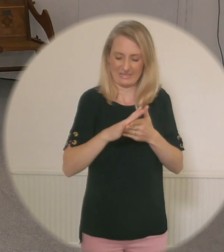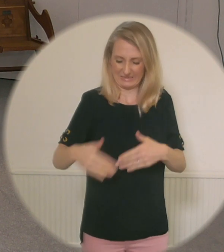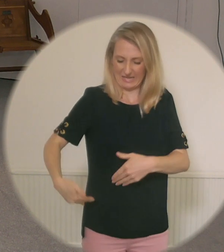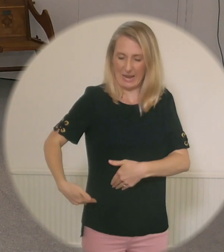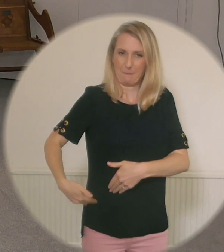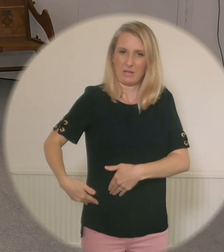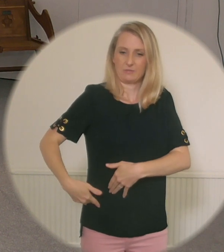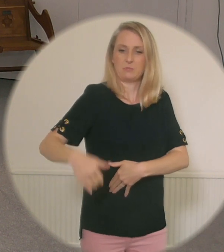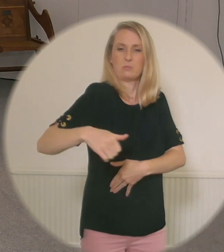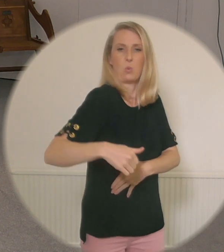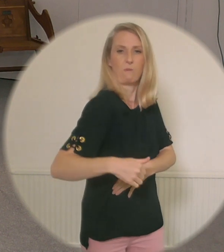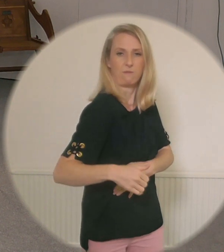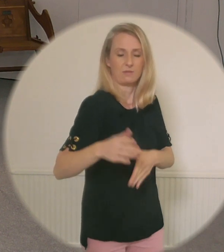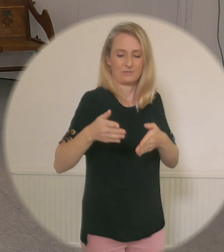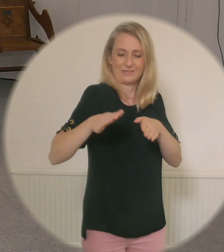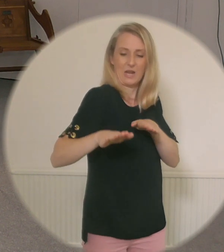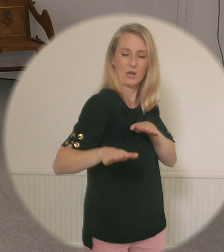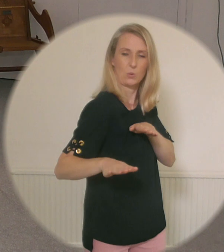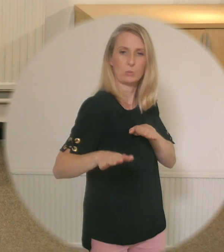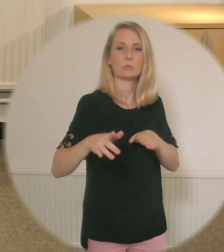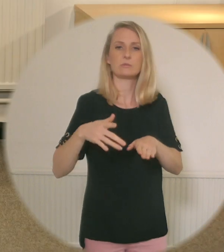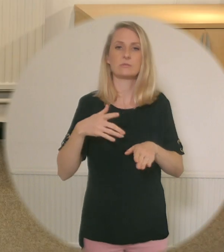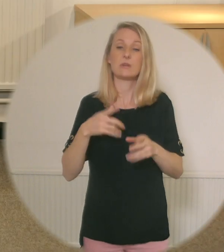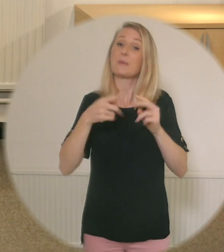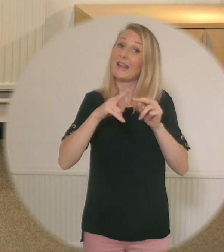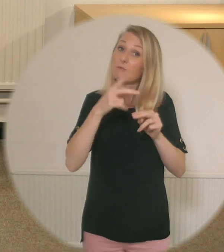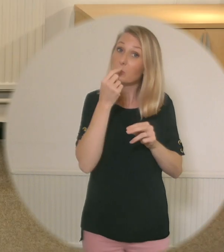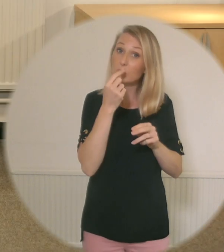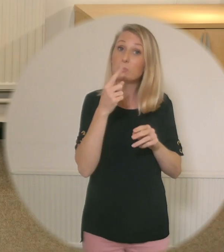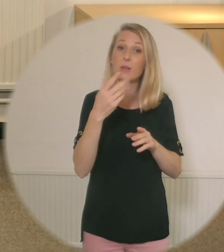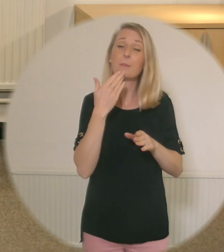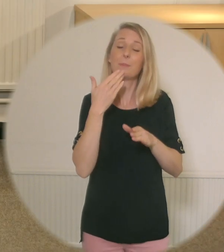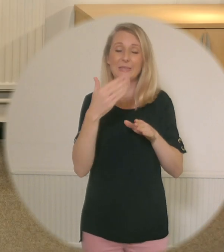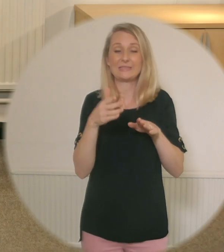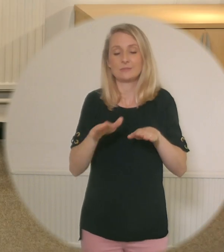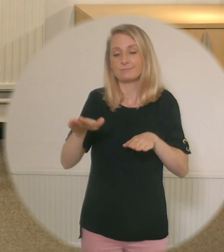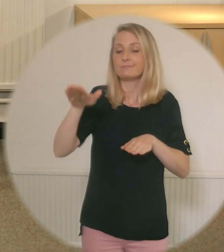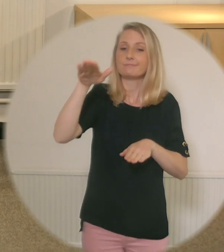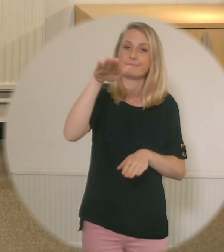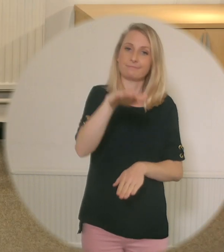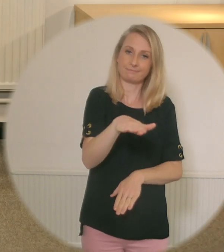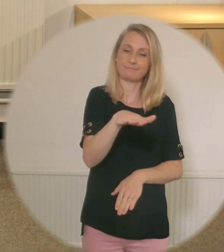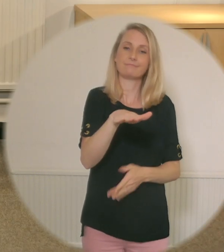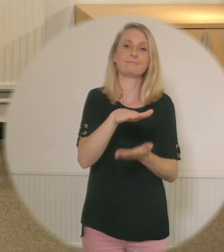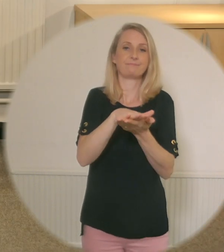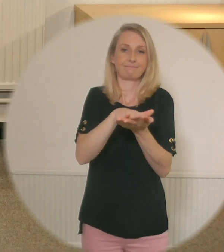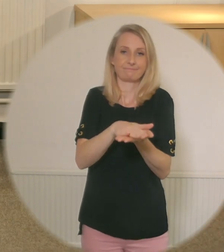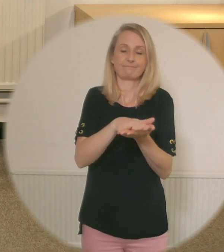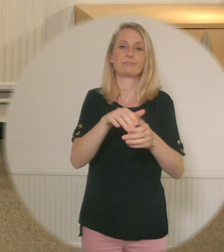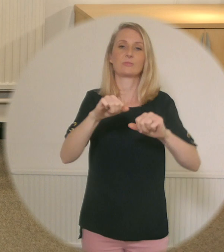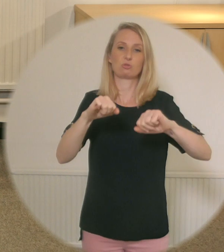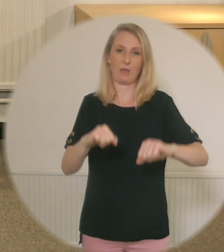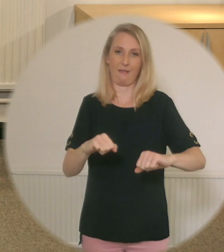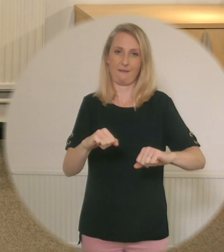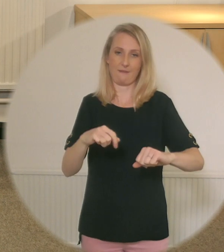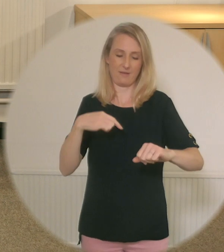able to, let's place the foot on top of the chair. Okay, so I'm pressing down through my left foot. I'm really finding